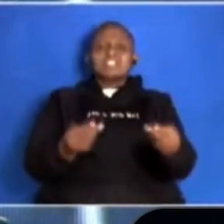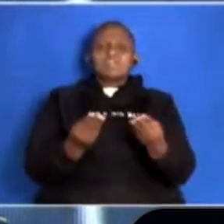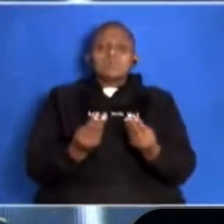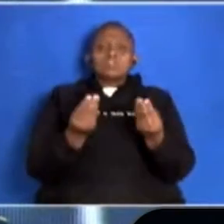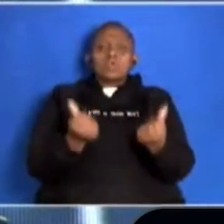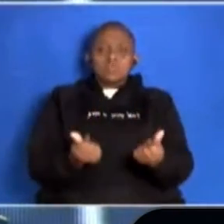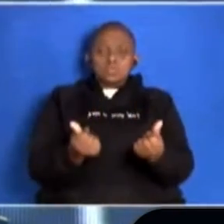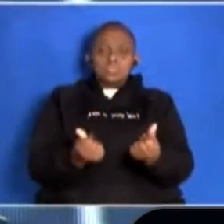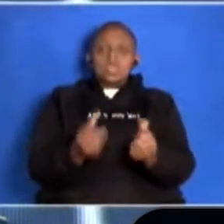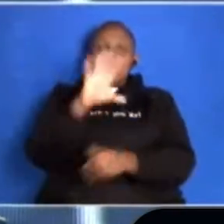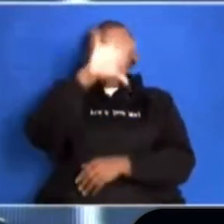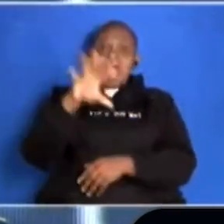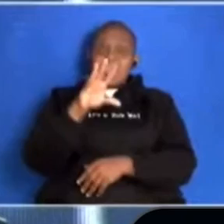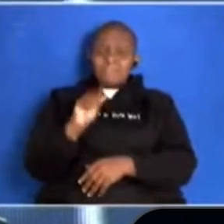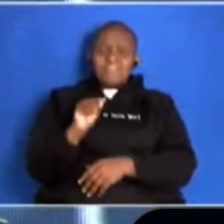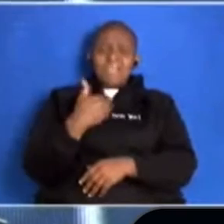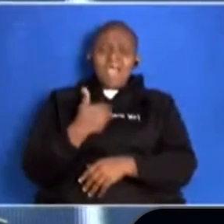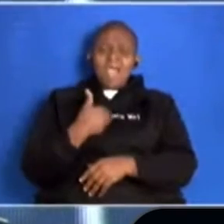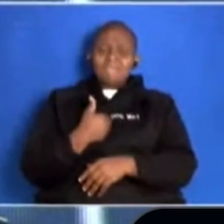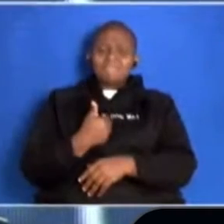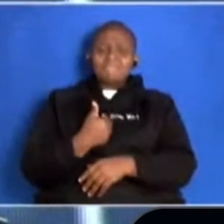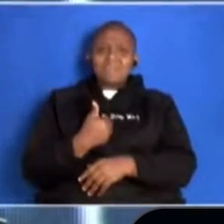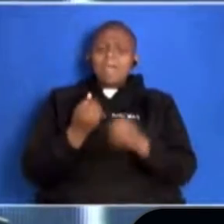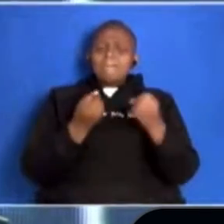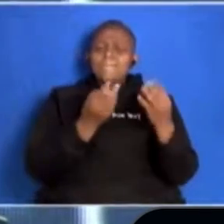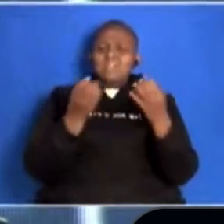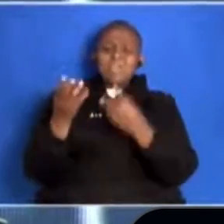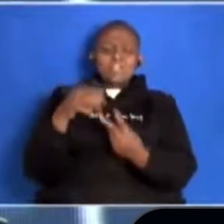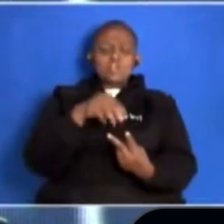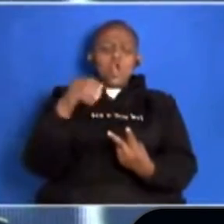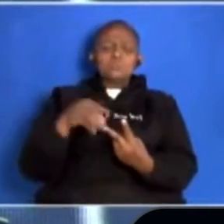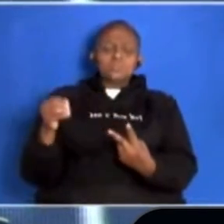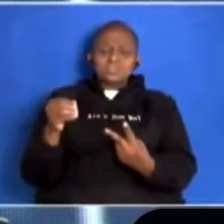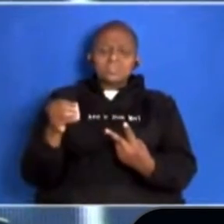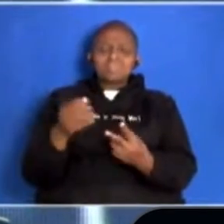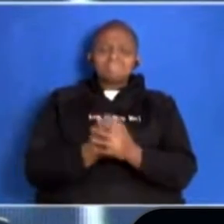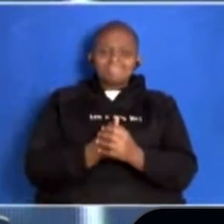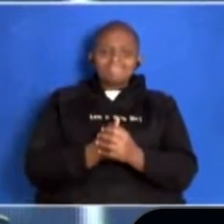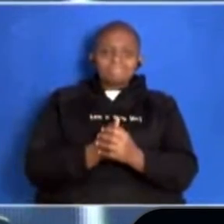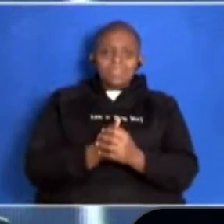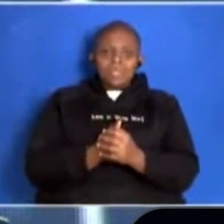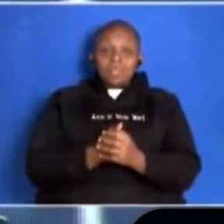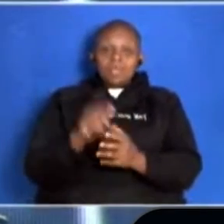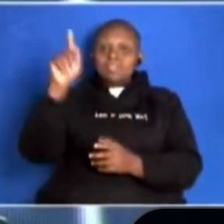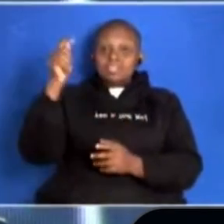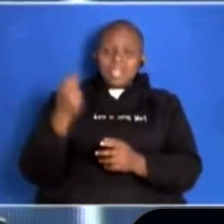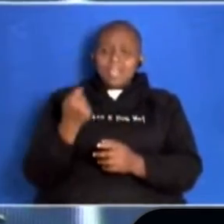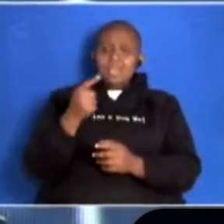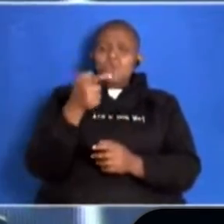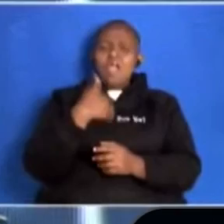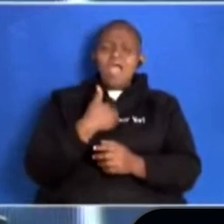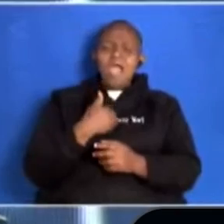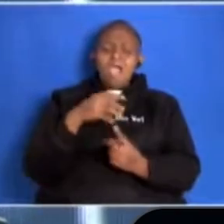solutions. Africa has been given so many options. Kenya, you've been given so